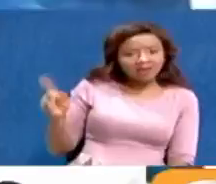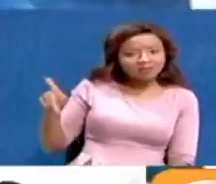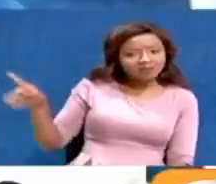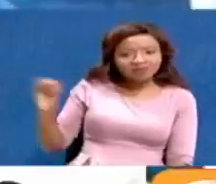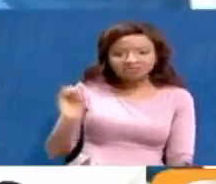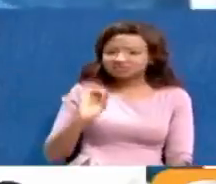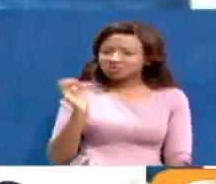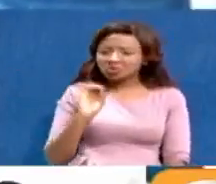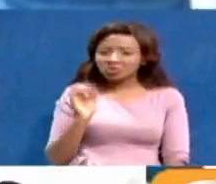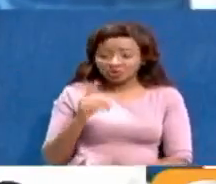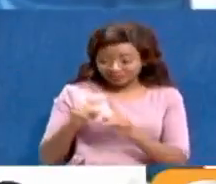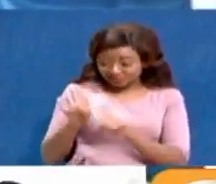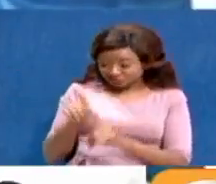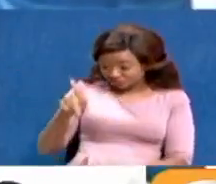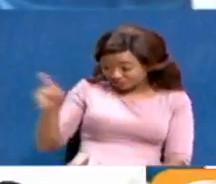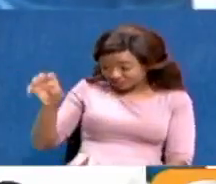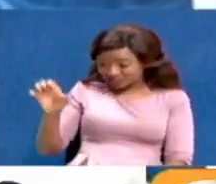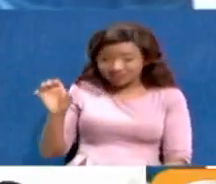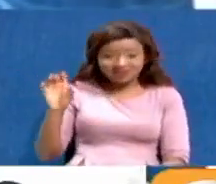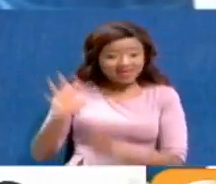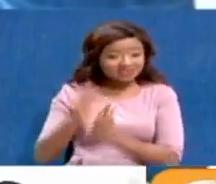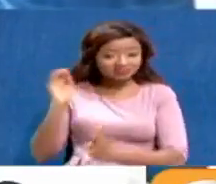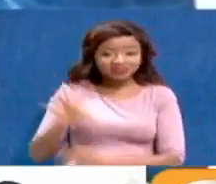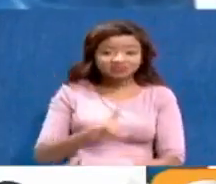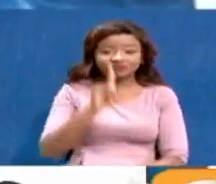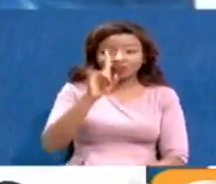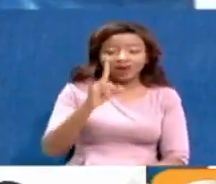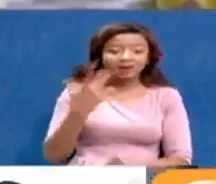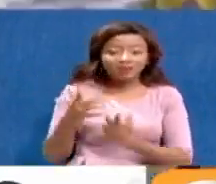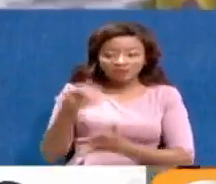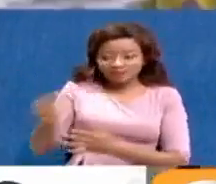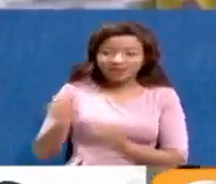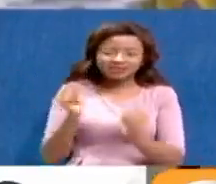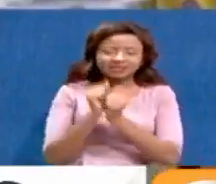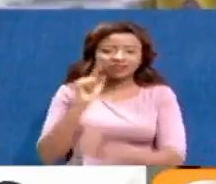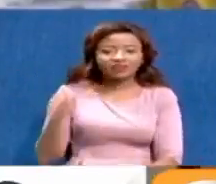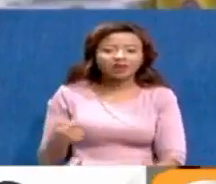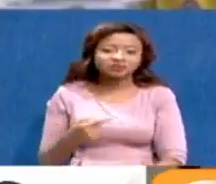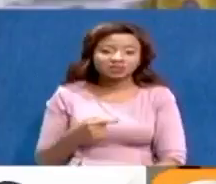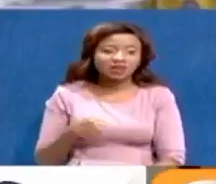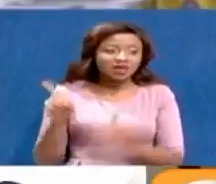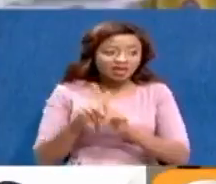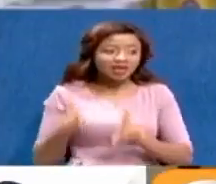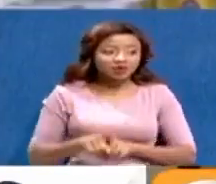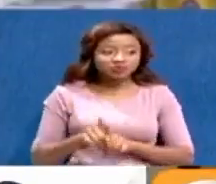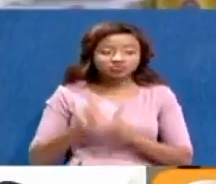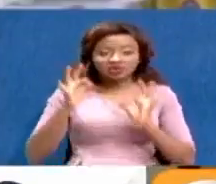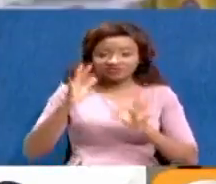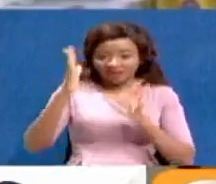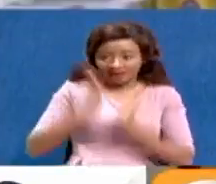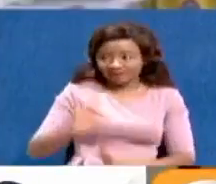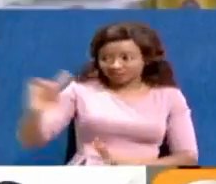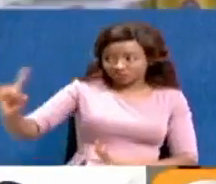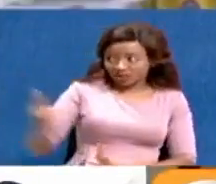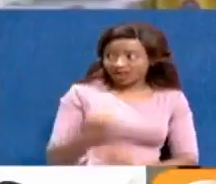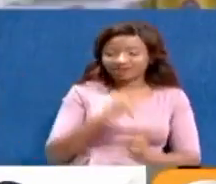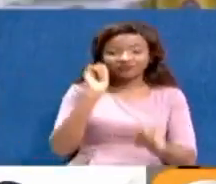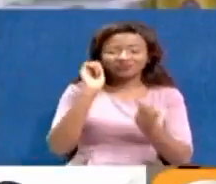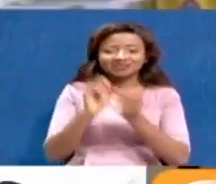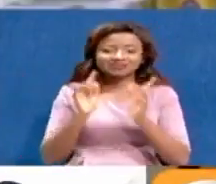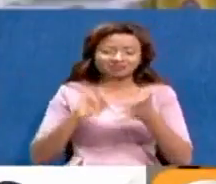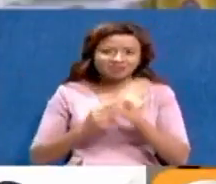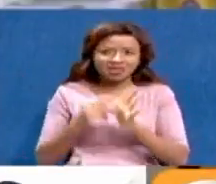vile pesa itoshe, PPEs ni expensive. PPE moja ilikuwa inaenda karibu 10,000. Na kama mtu atakuwa amekuja hapa kupima watu